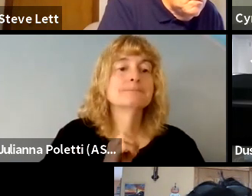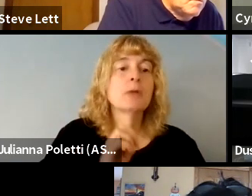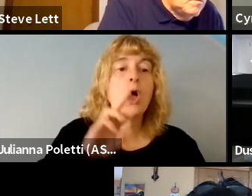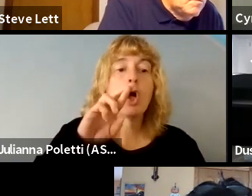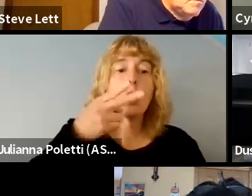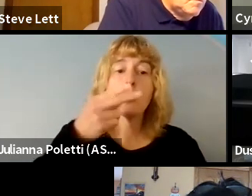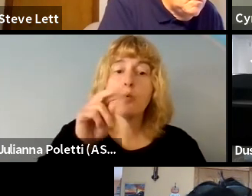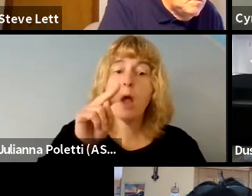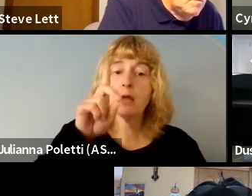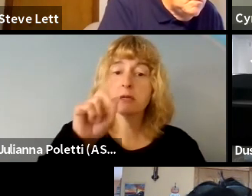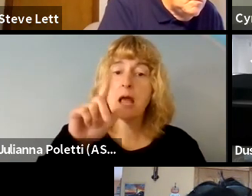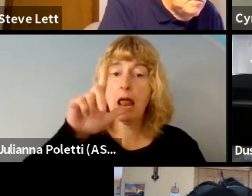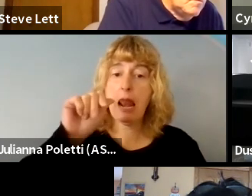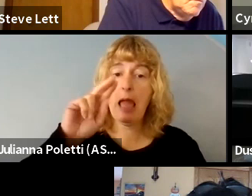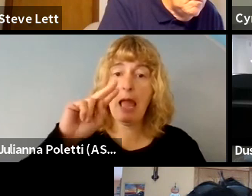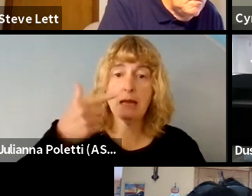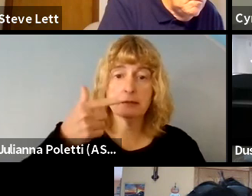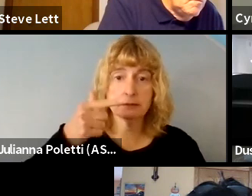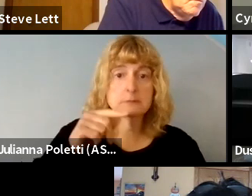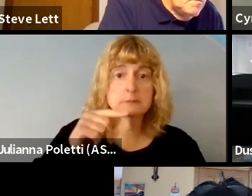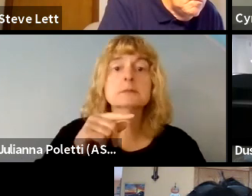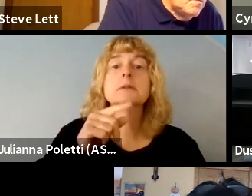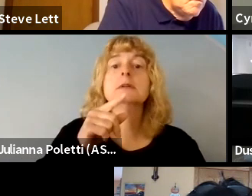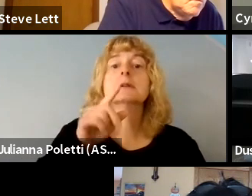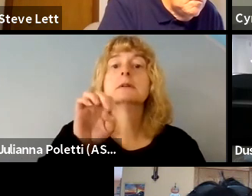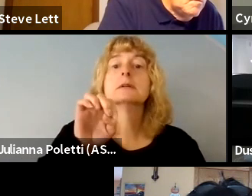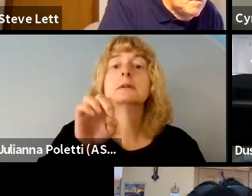Rhonda Lang. Aye.